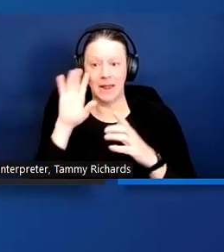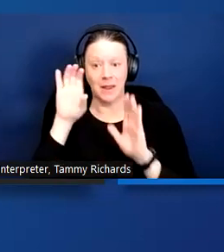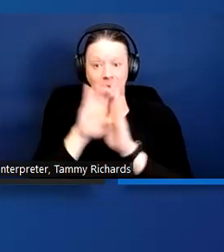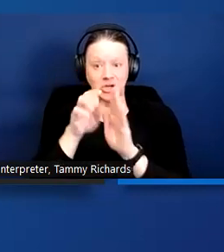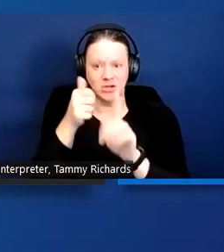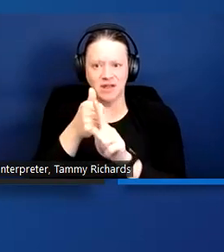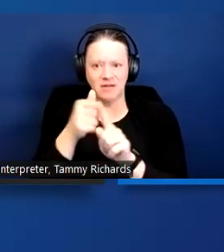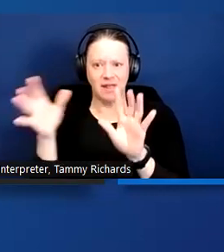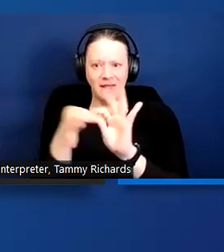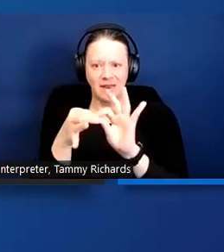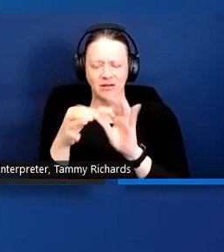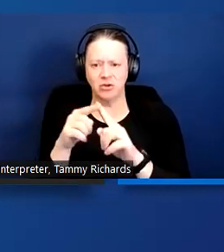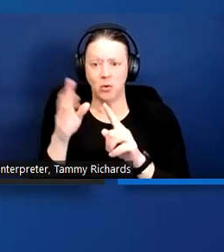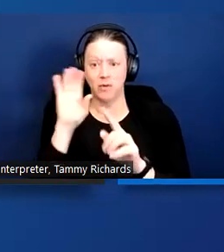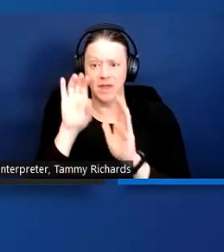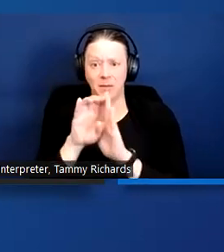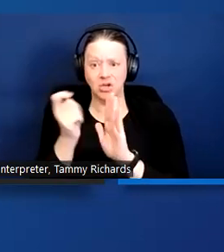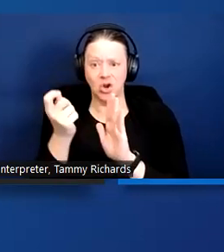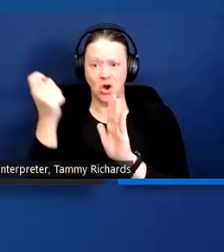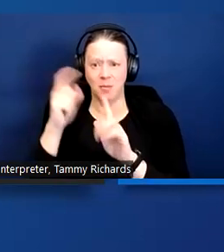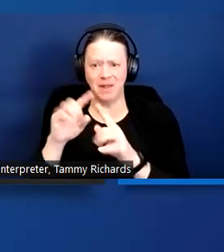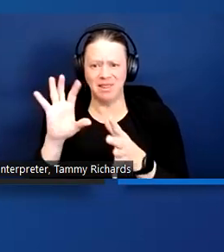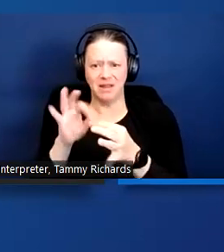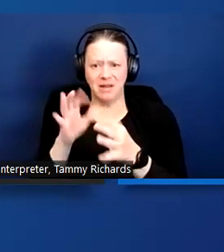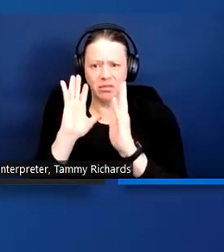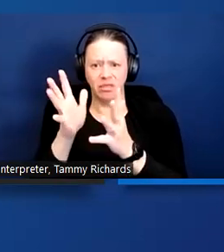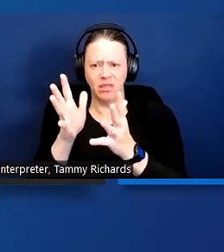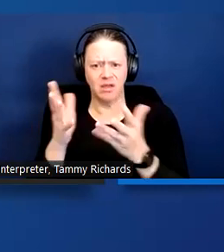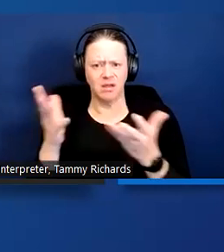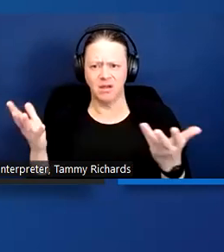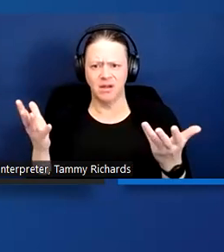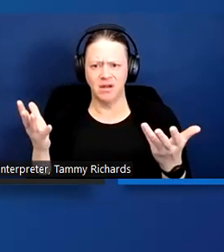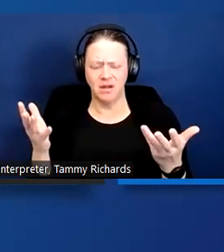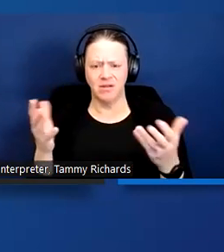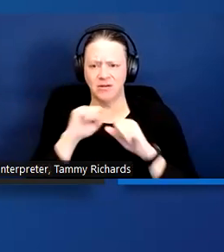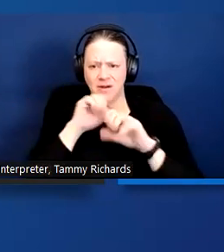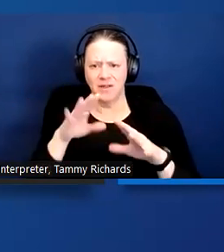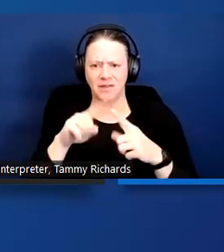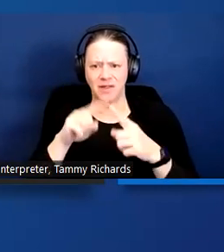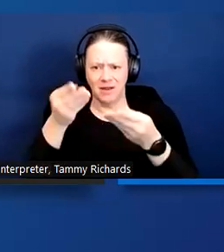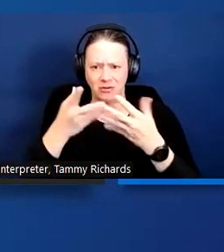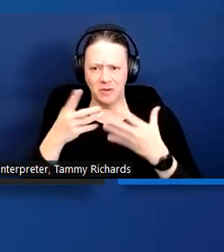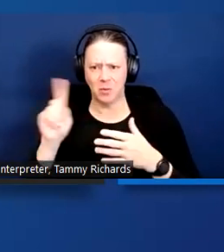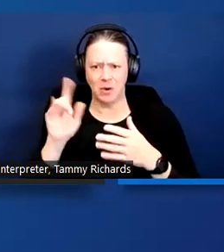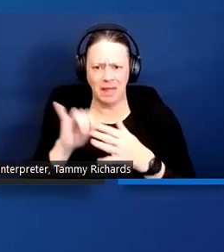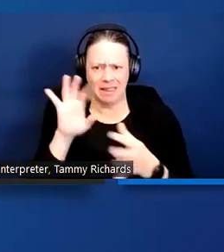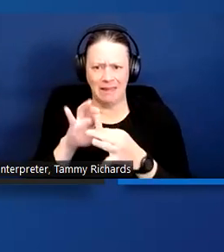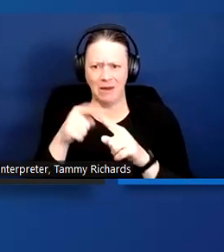image, but the link is still there. And there's nothing else to tell me where the link is going. So